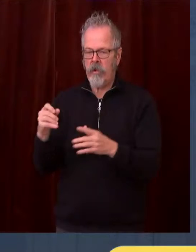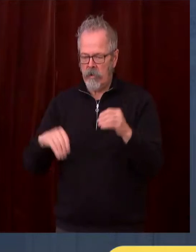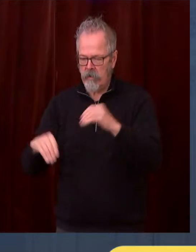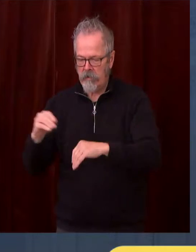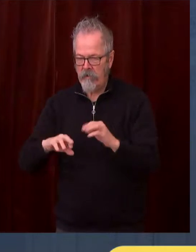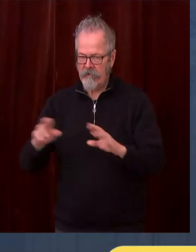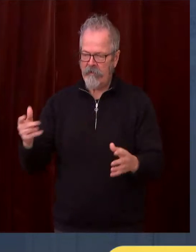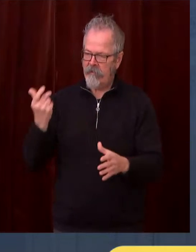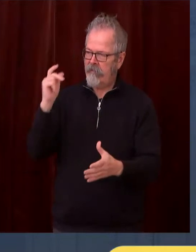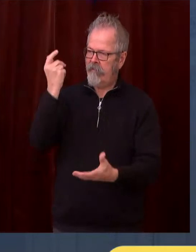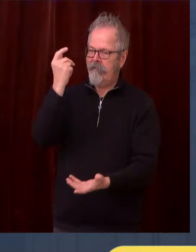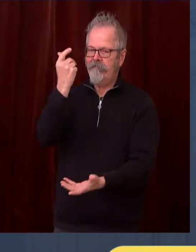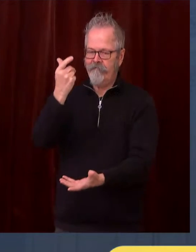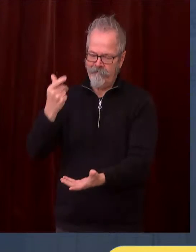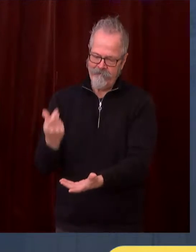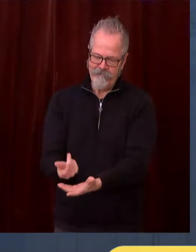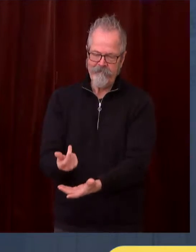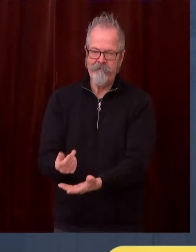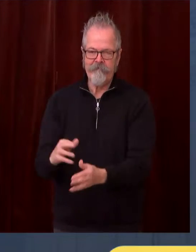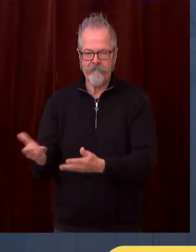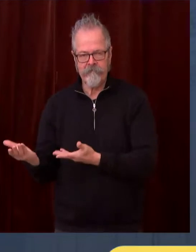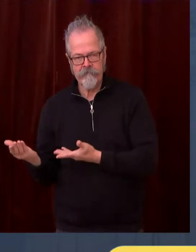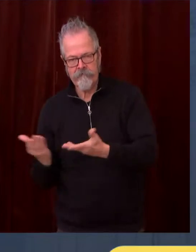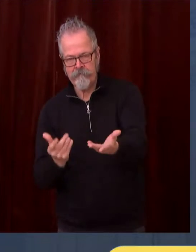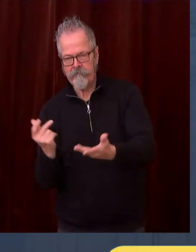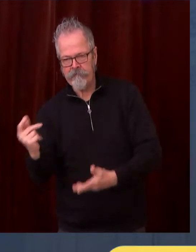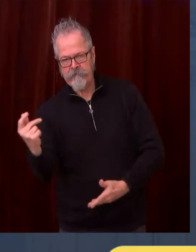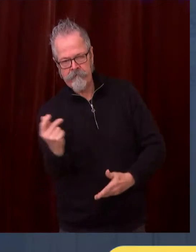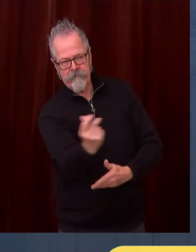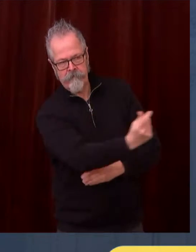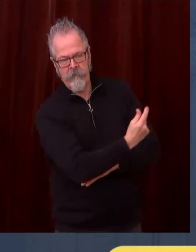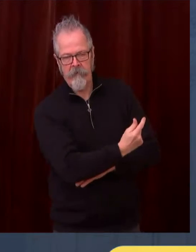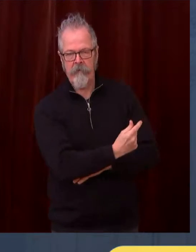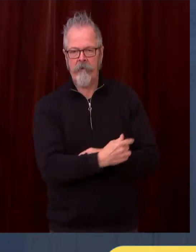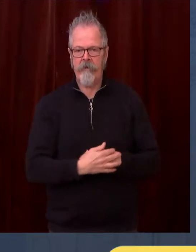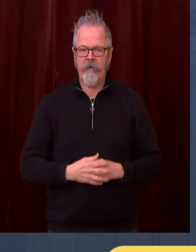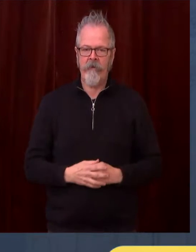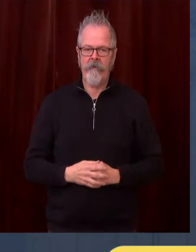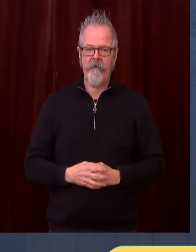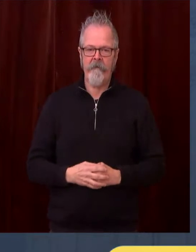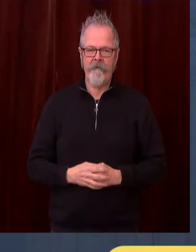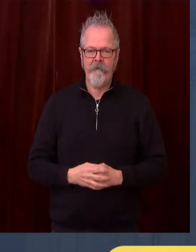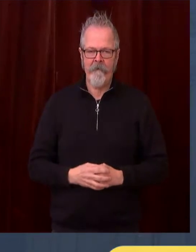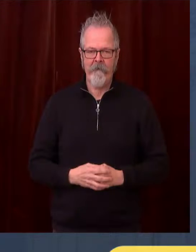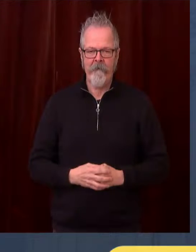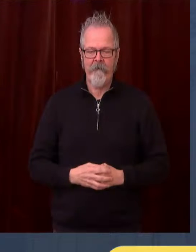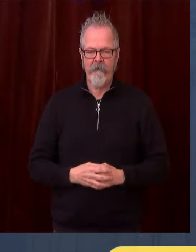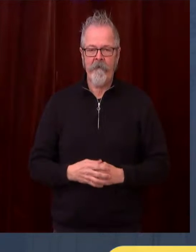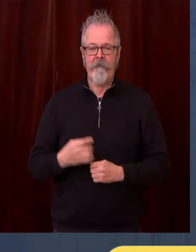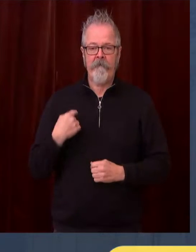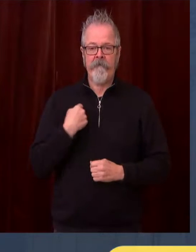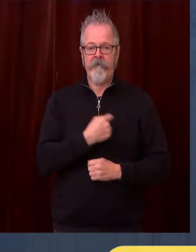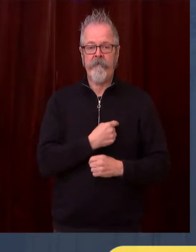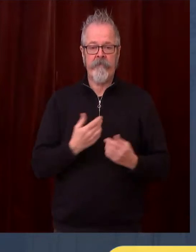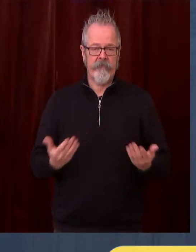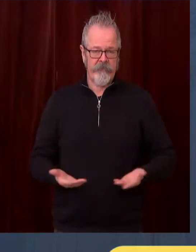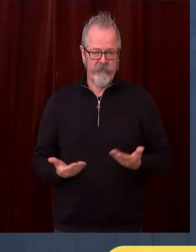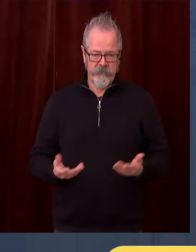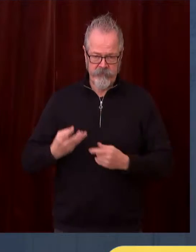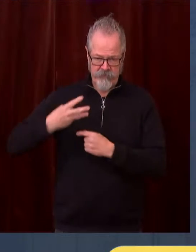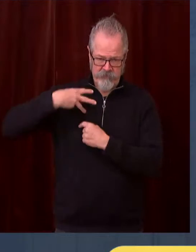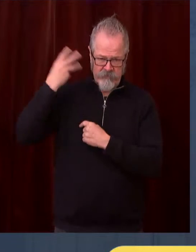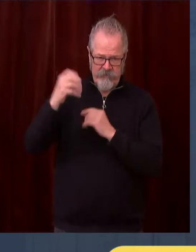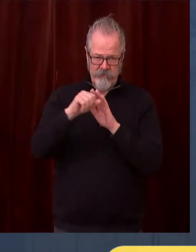enough, obviously. Our state is closing in on 200,000 Washingtonians that we know have been infected, or many more